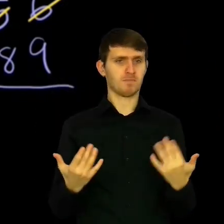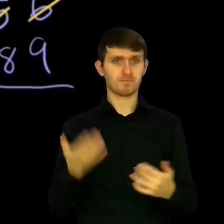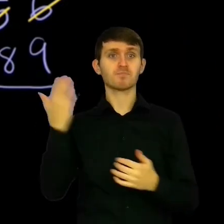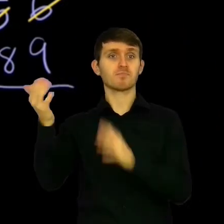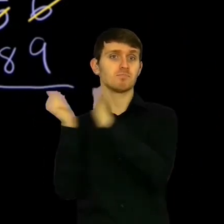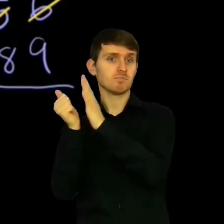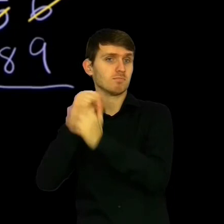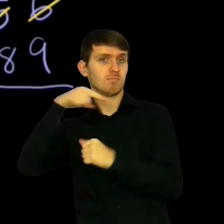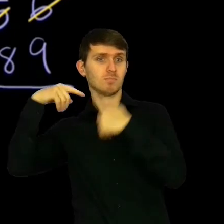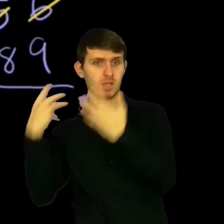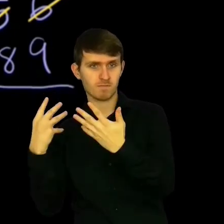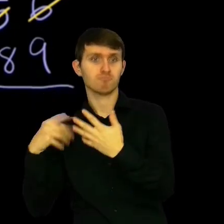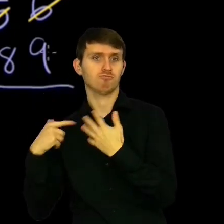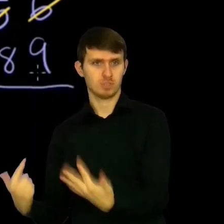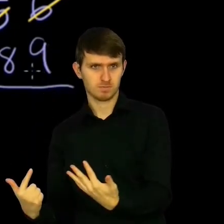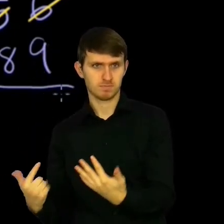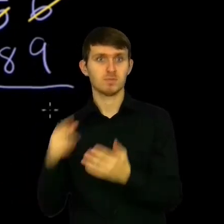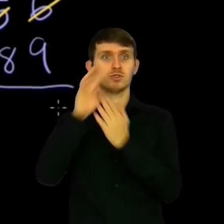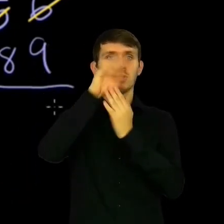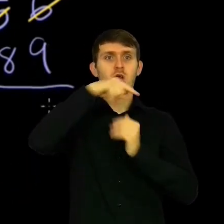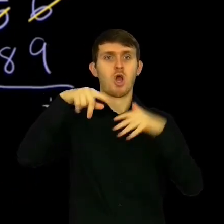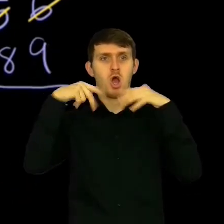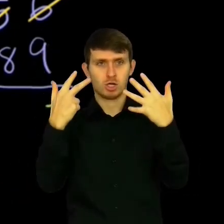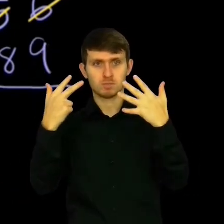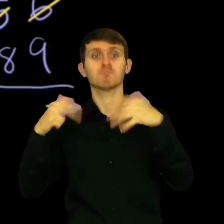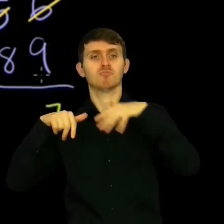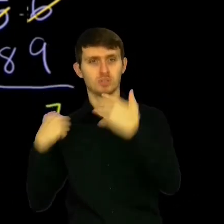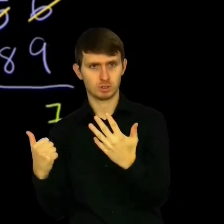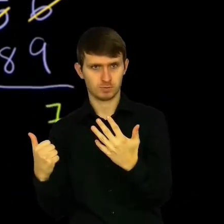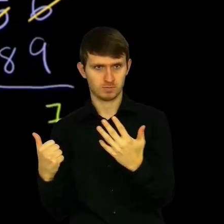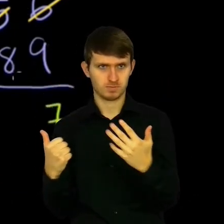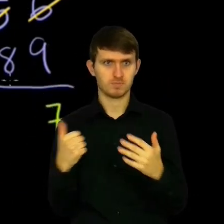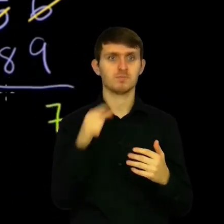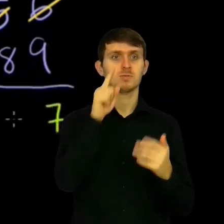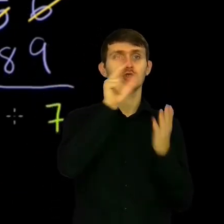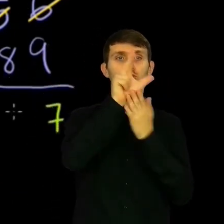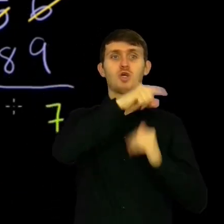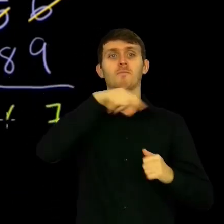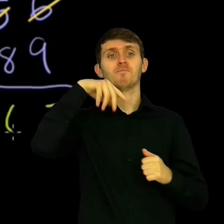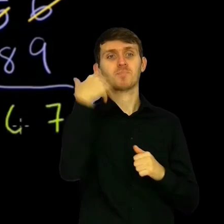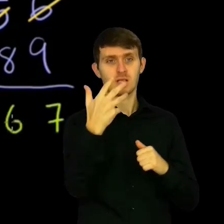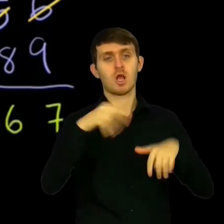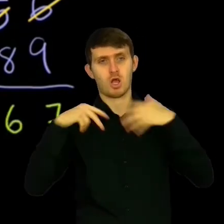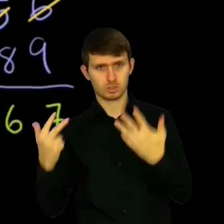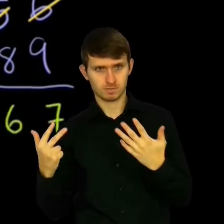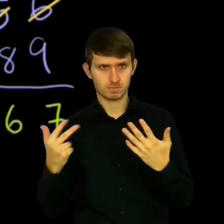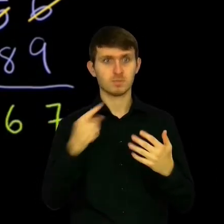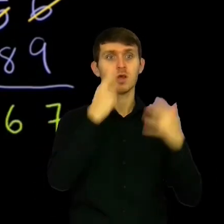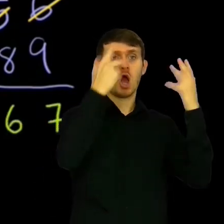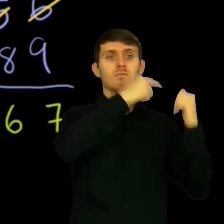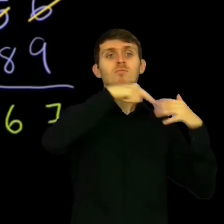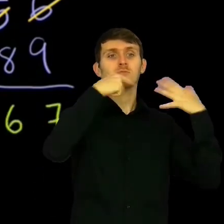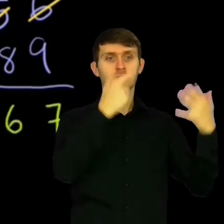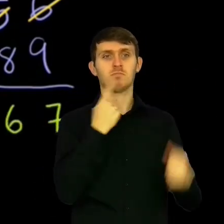ready to subtract. So you get 16 minus 9 is 7, 14 minus 8 is 6,